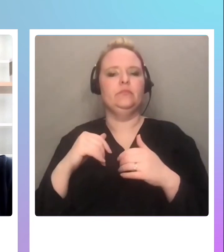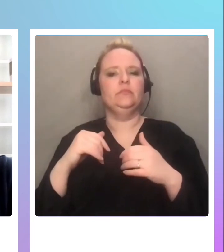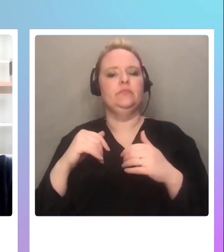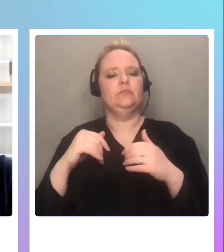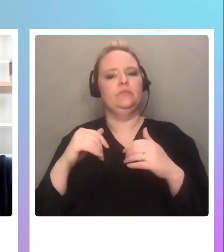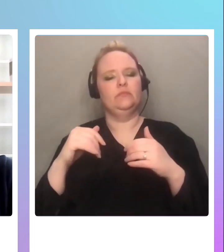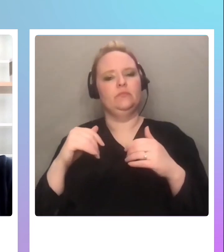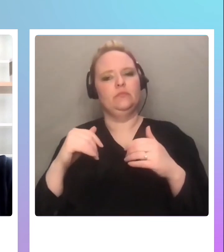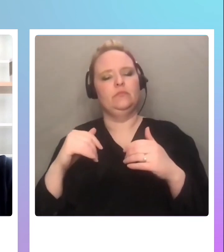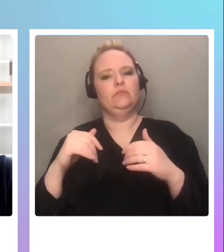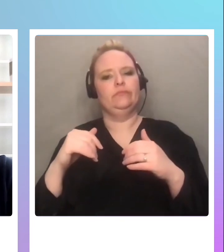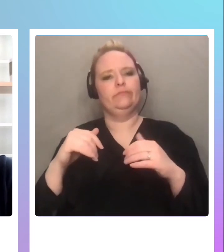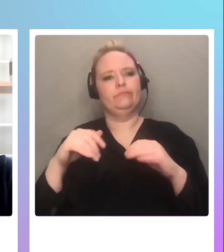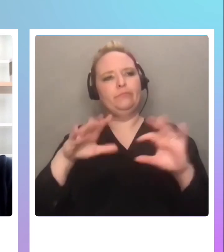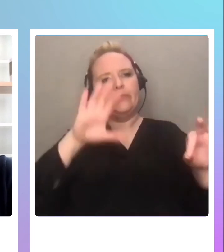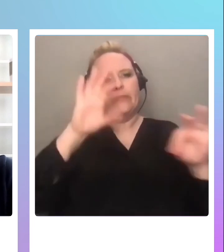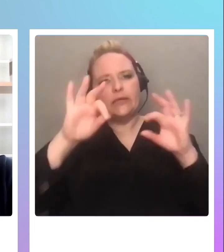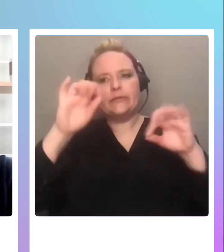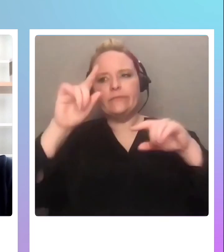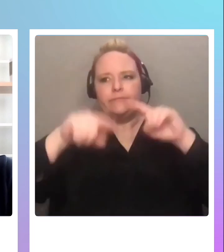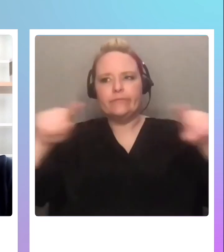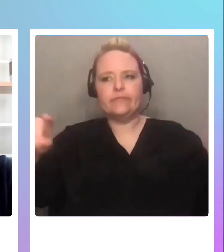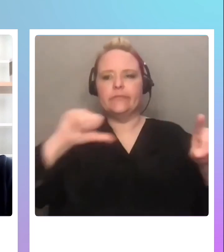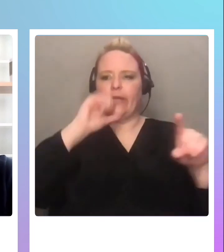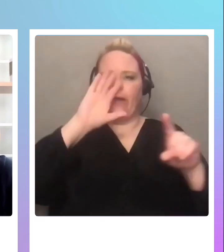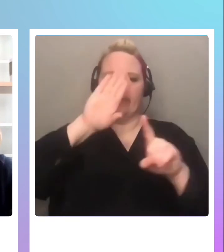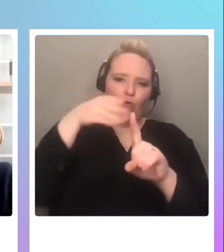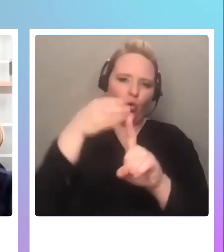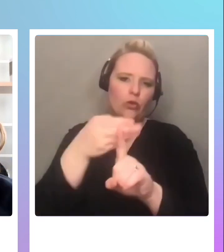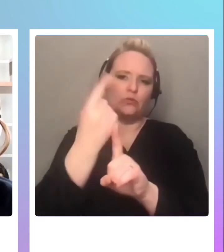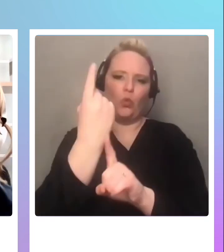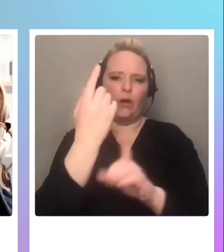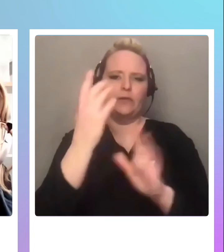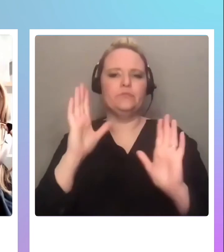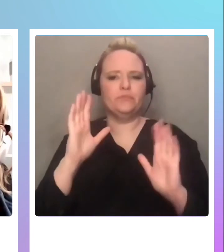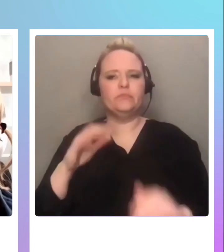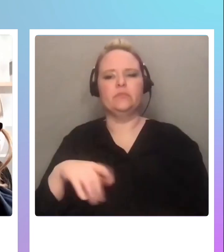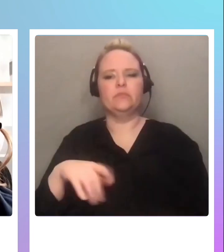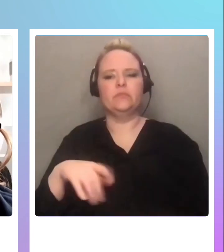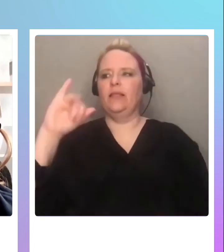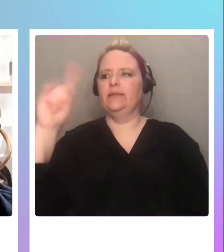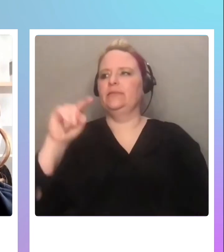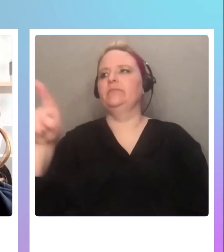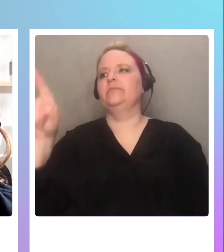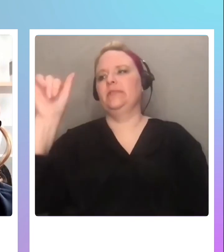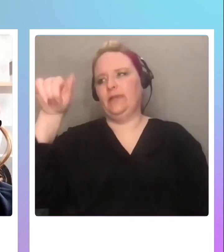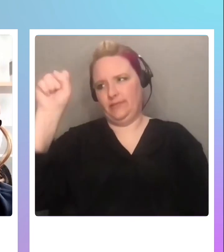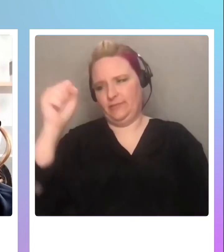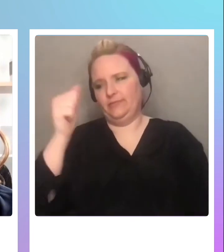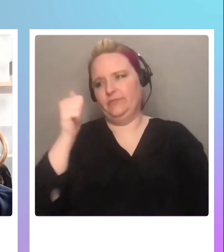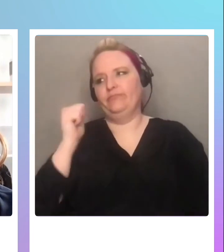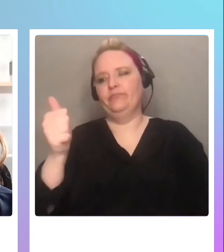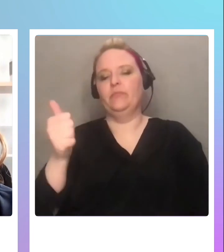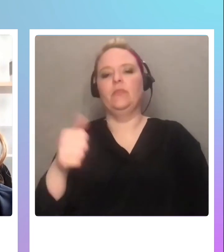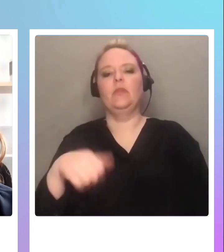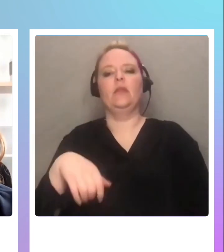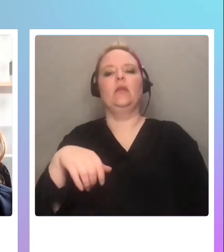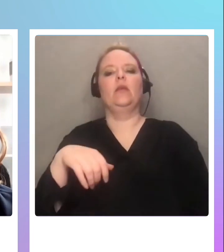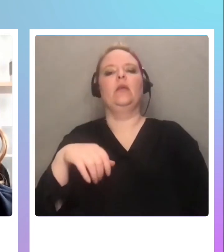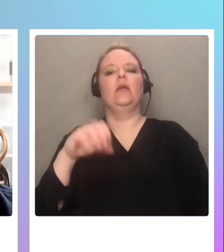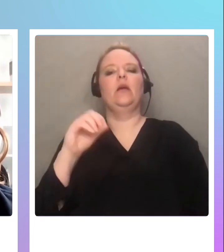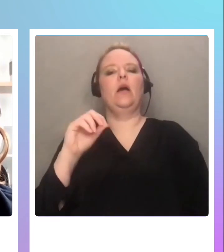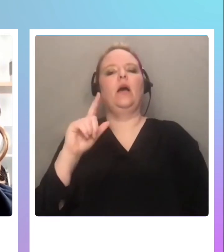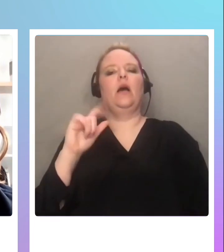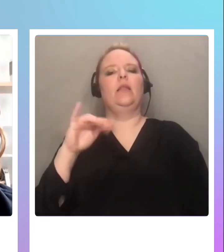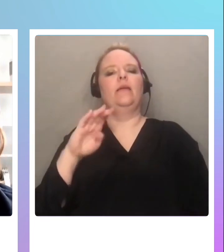where you get things from, all sources. Yep, for sure. Okay, next question here from Olive. Do